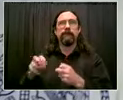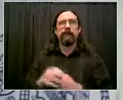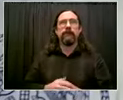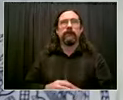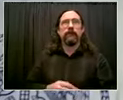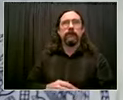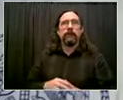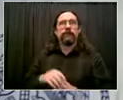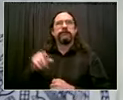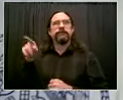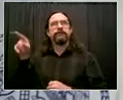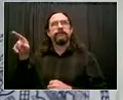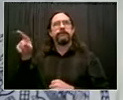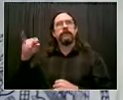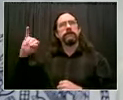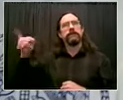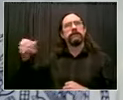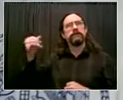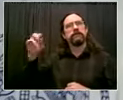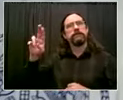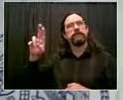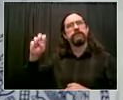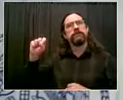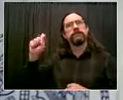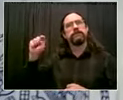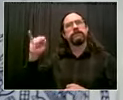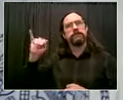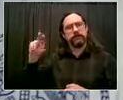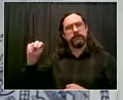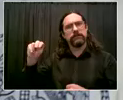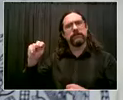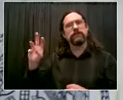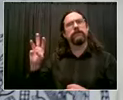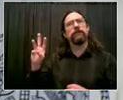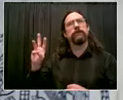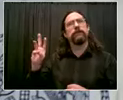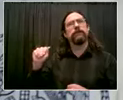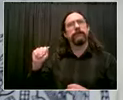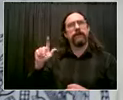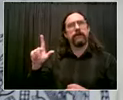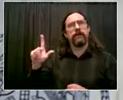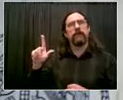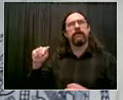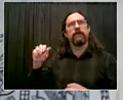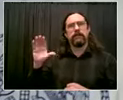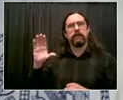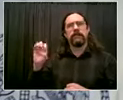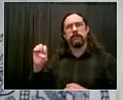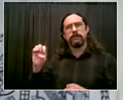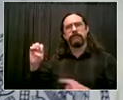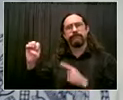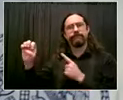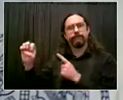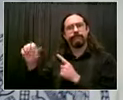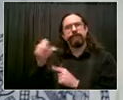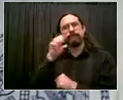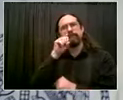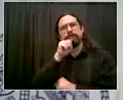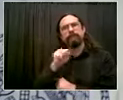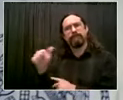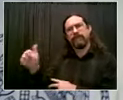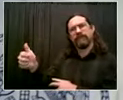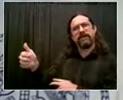horrible 10-year-old child, should be alive today, should be in school right now, killed